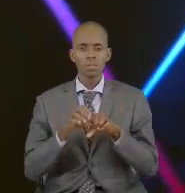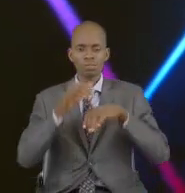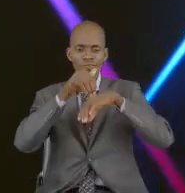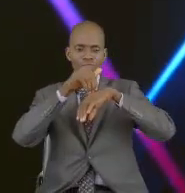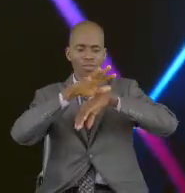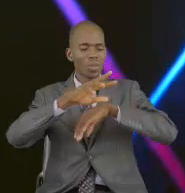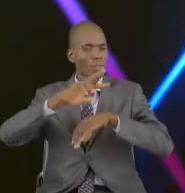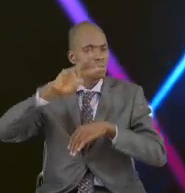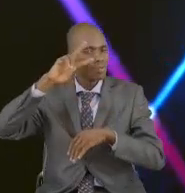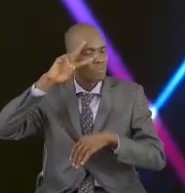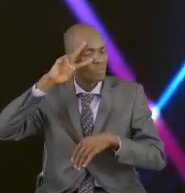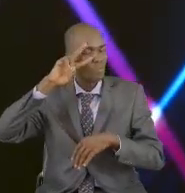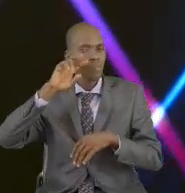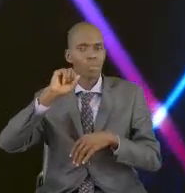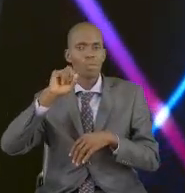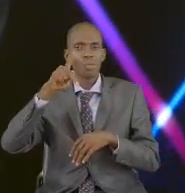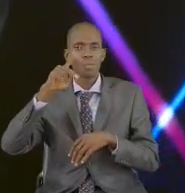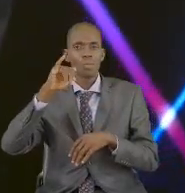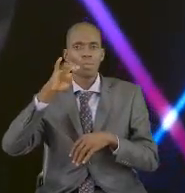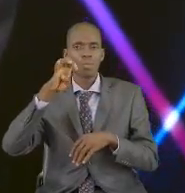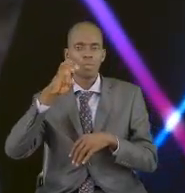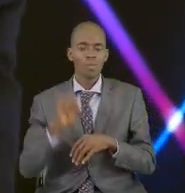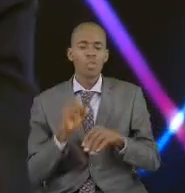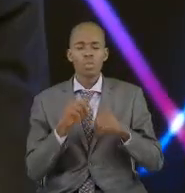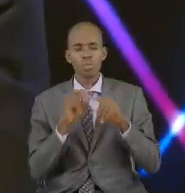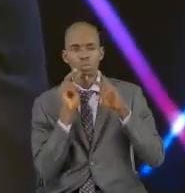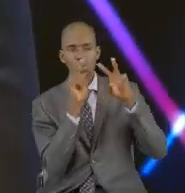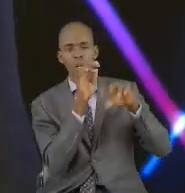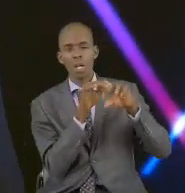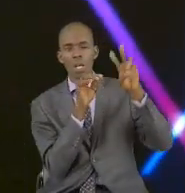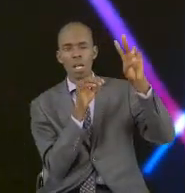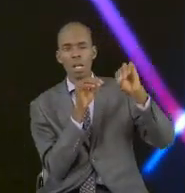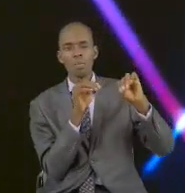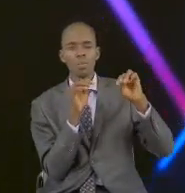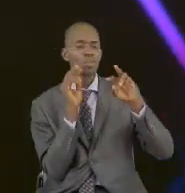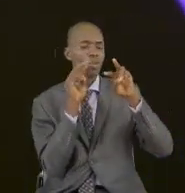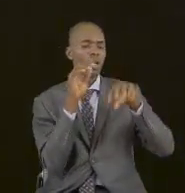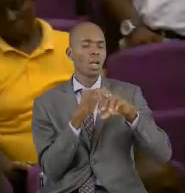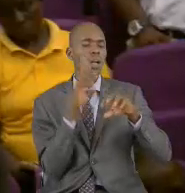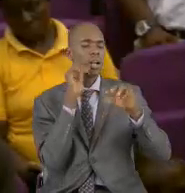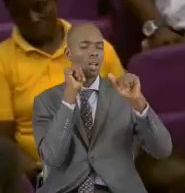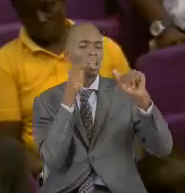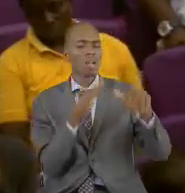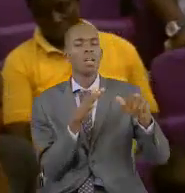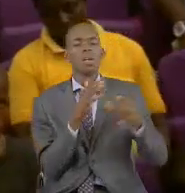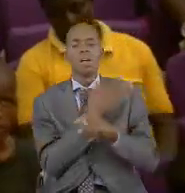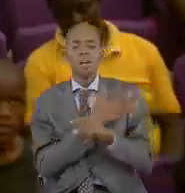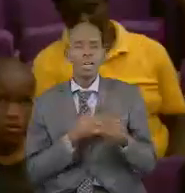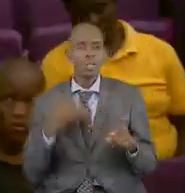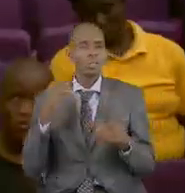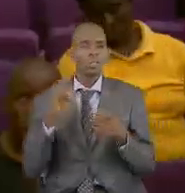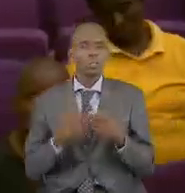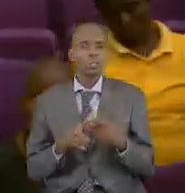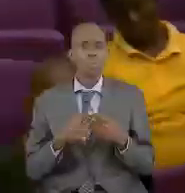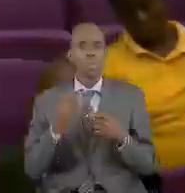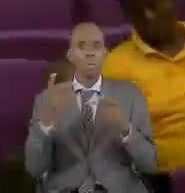spies to look at him, to look at her, and to follow you to places you might not even know the